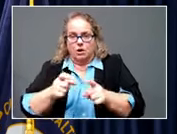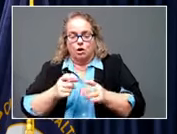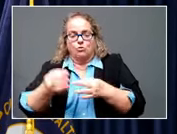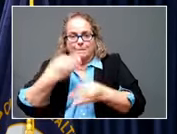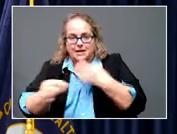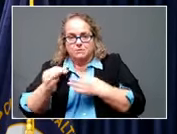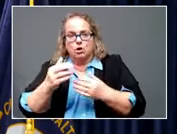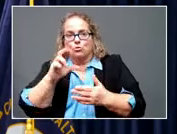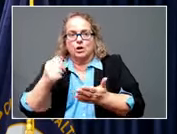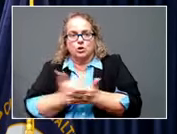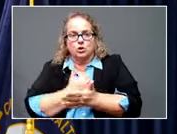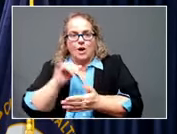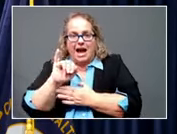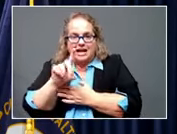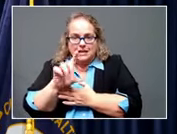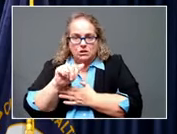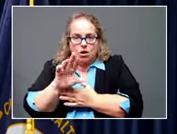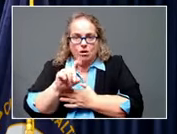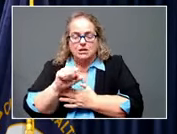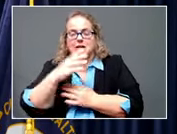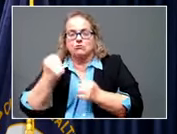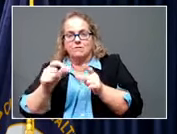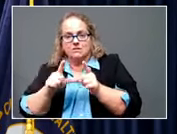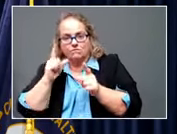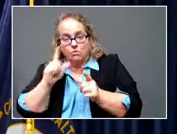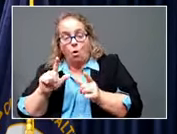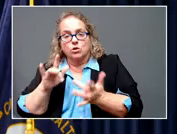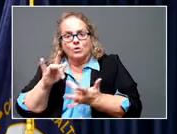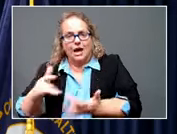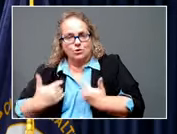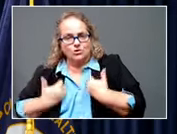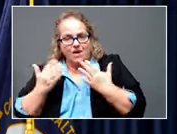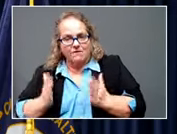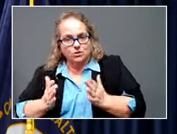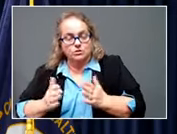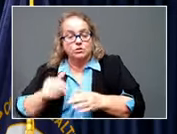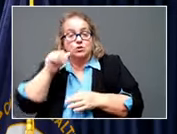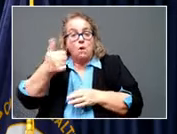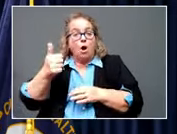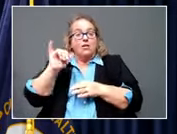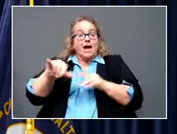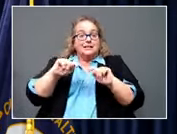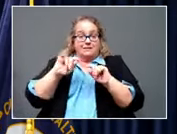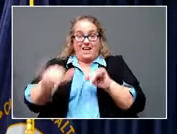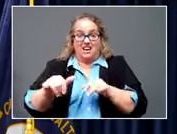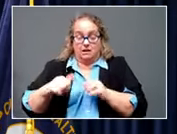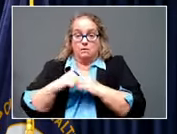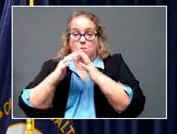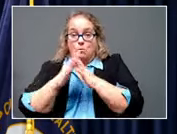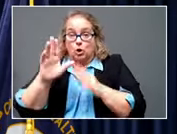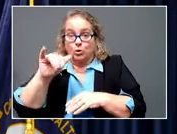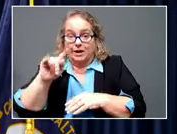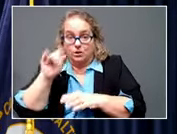cards for tornado survivors. Tomorrow, the pop-up team will move to Hopkins County Central High School near Earlington and return